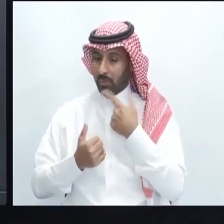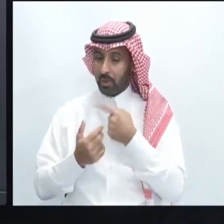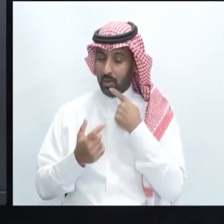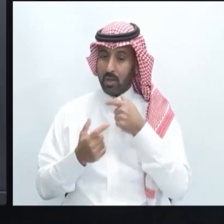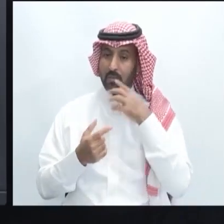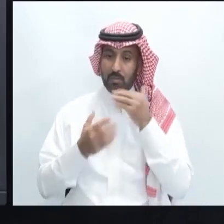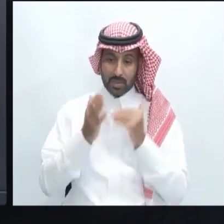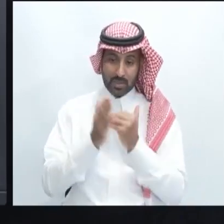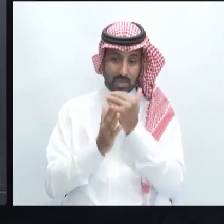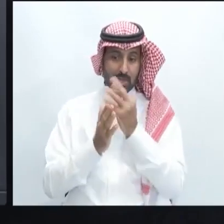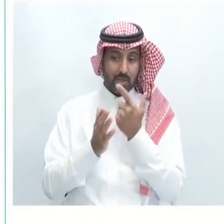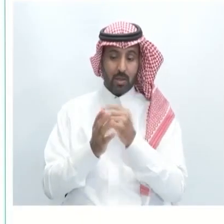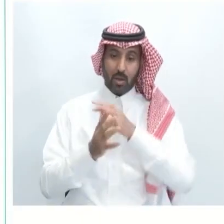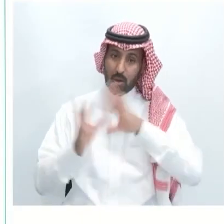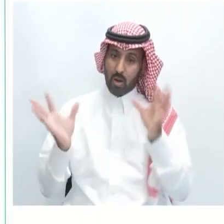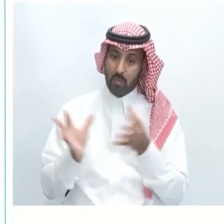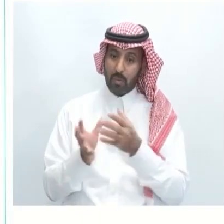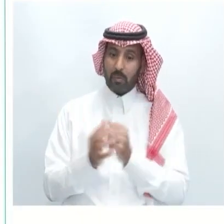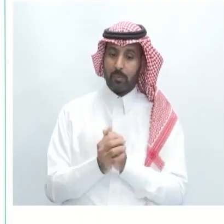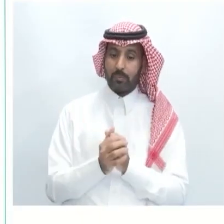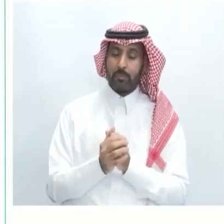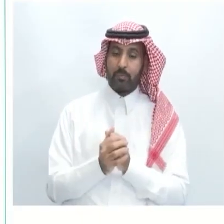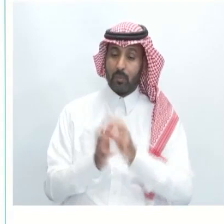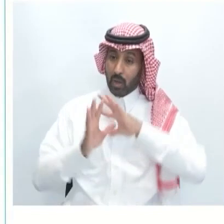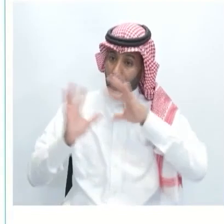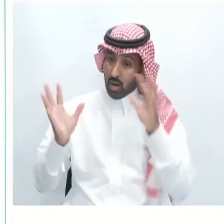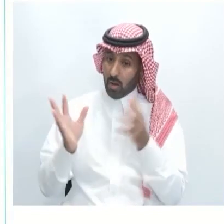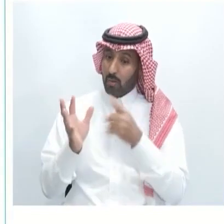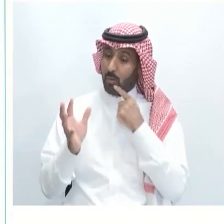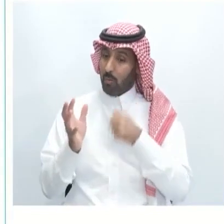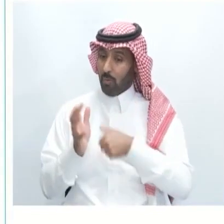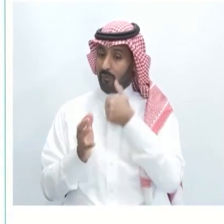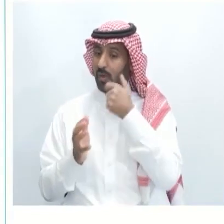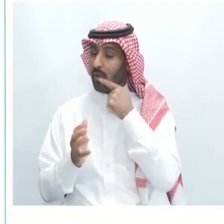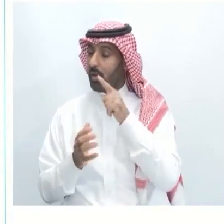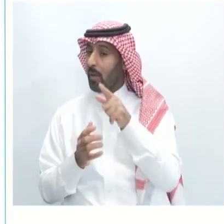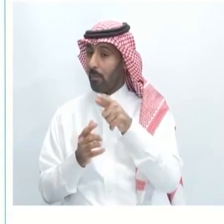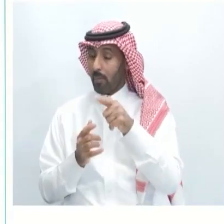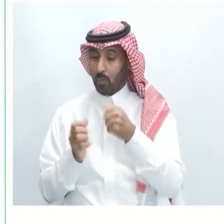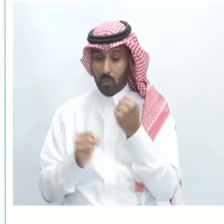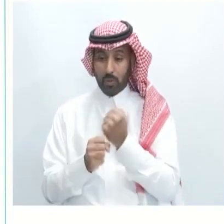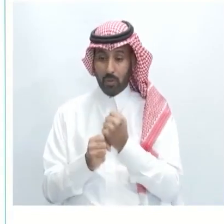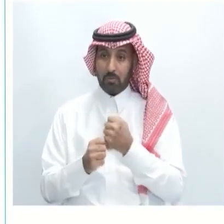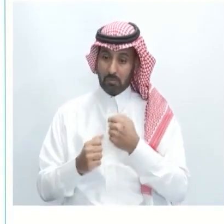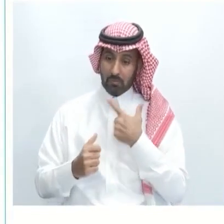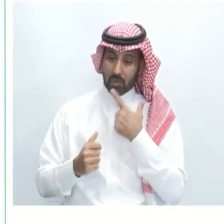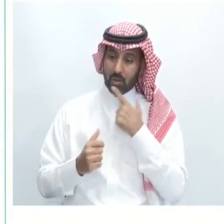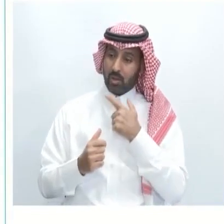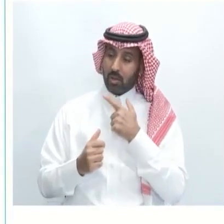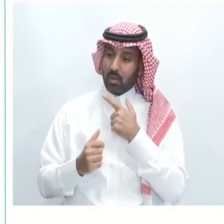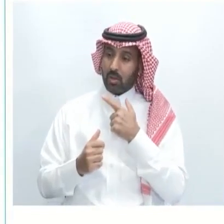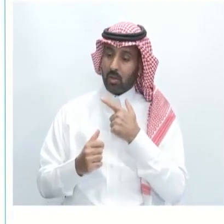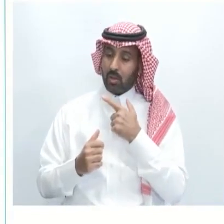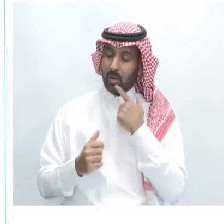just about the majority. So if the majority are satisfied, you circle the word yes. And if the majority